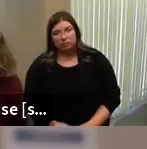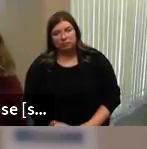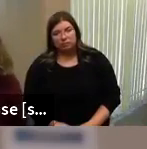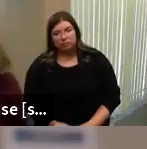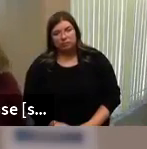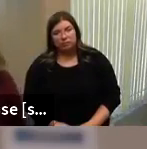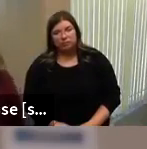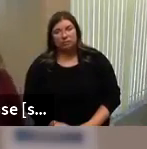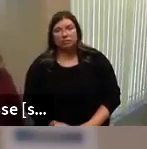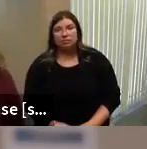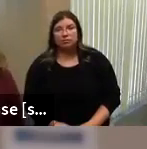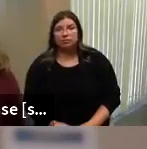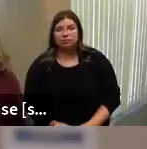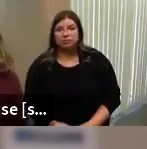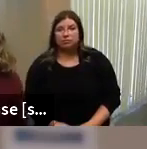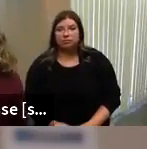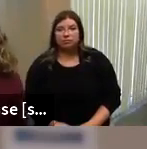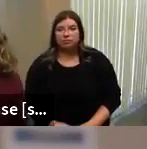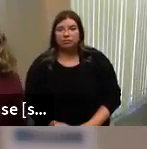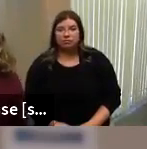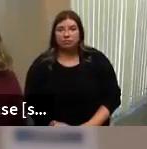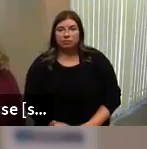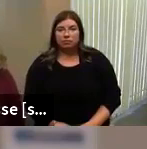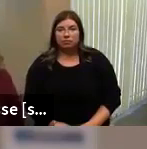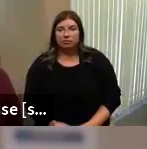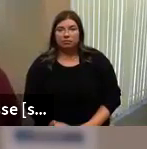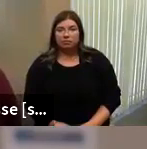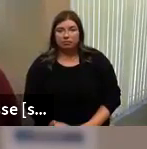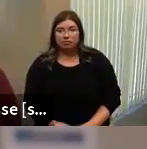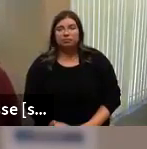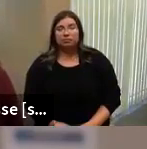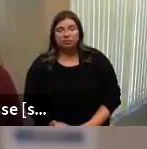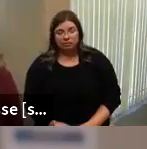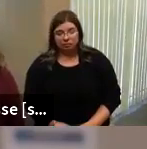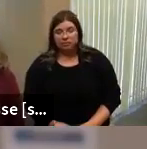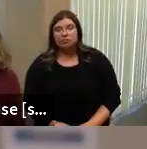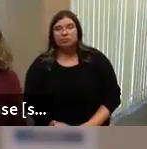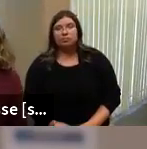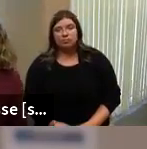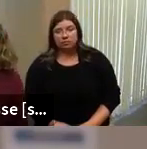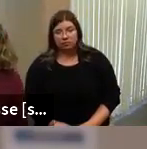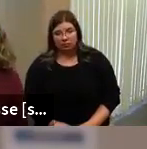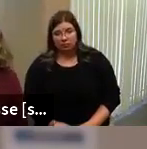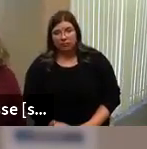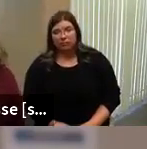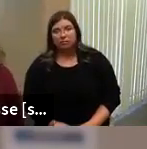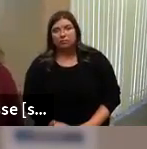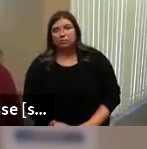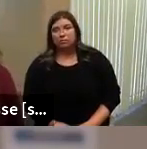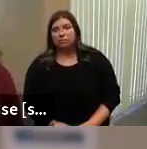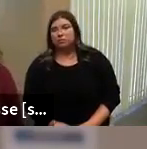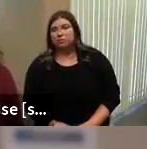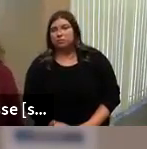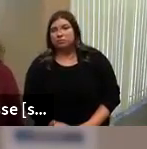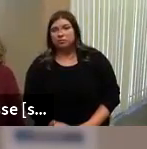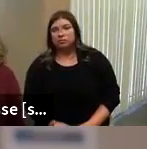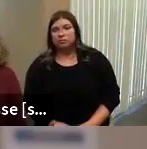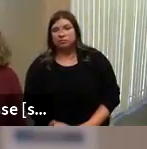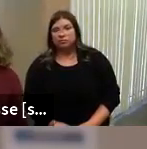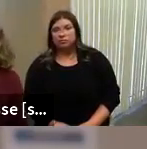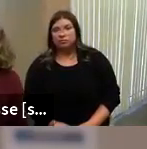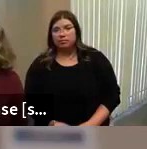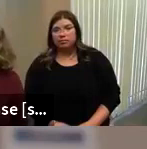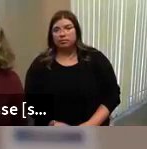spoken English. You also need to know the different registers, the conversational up to